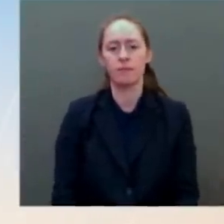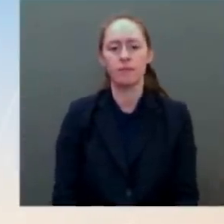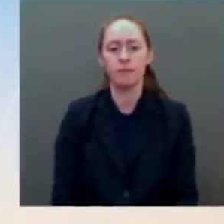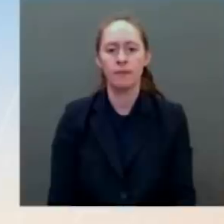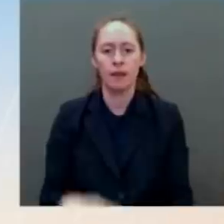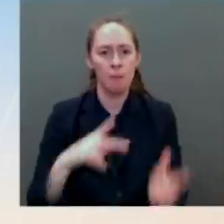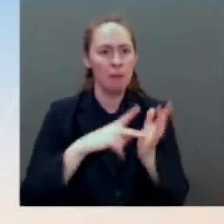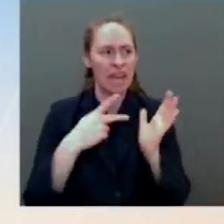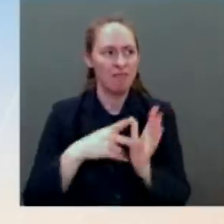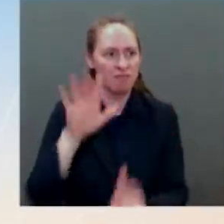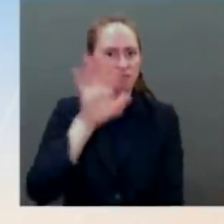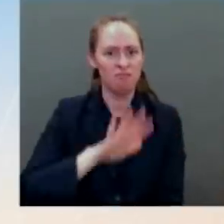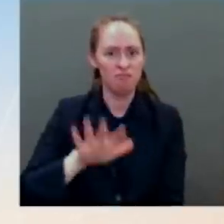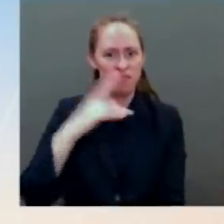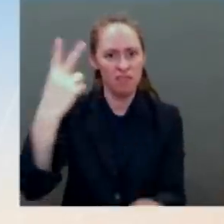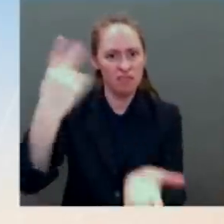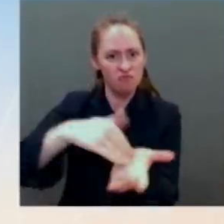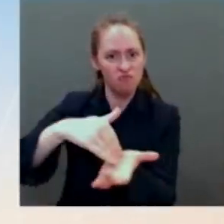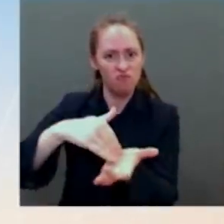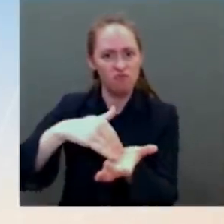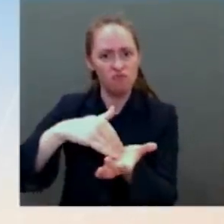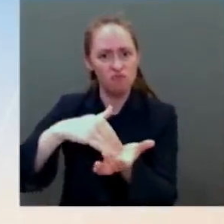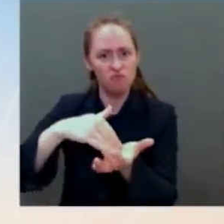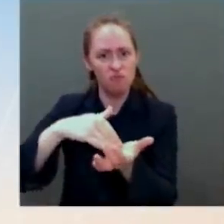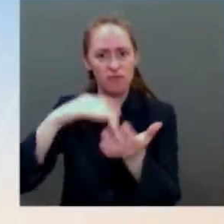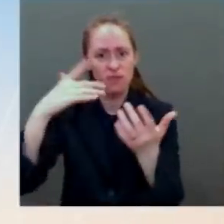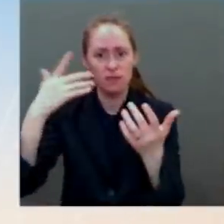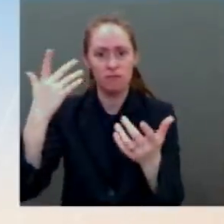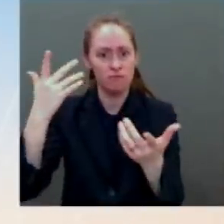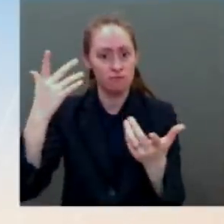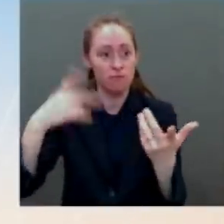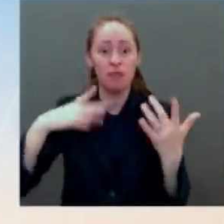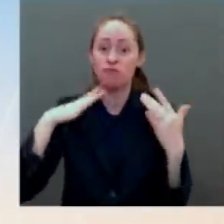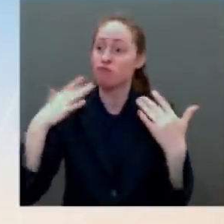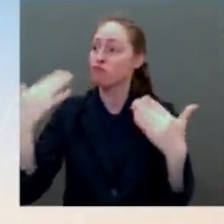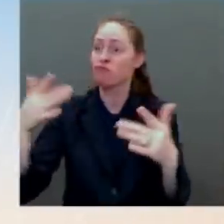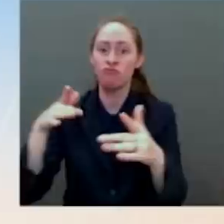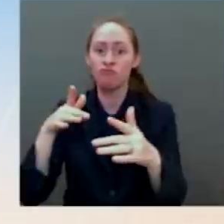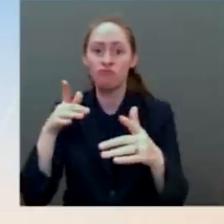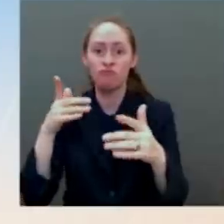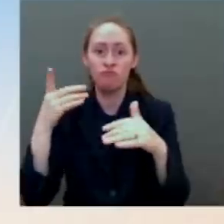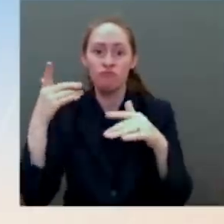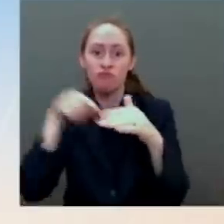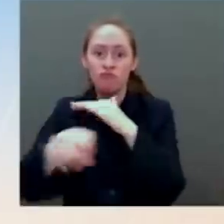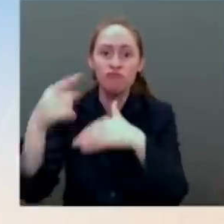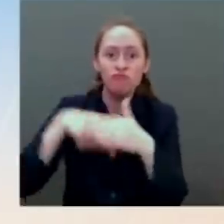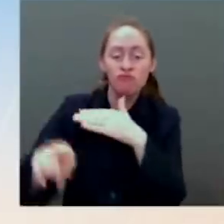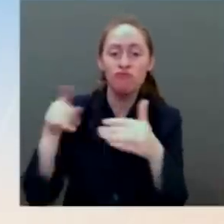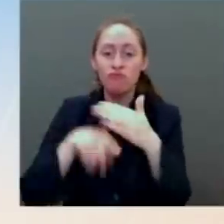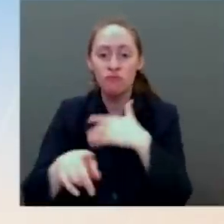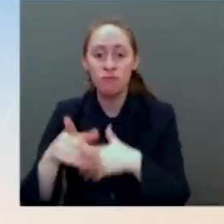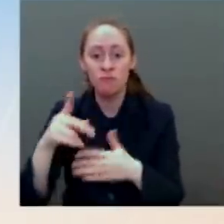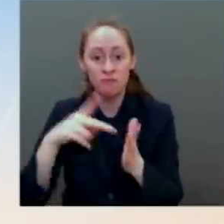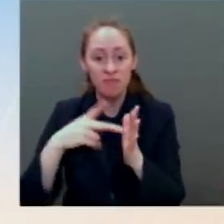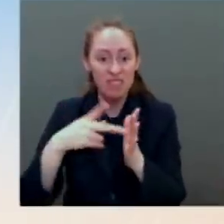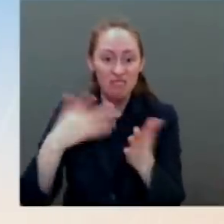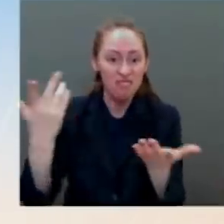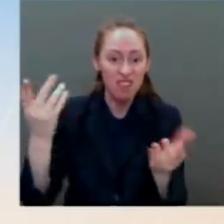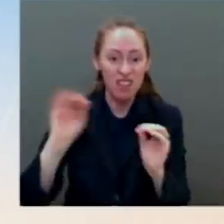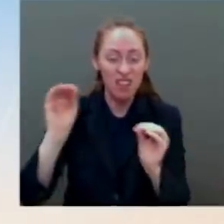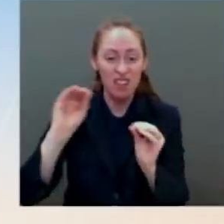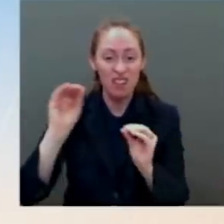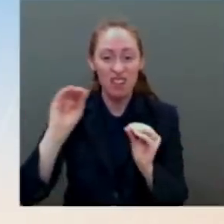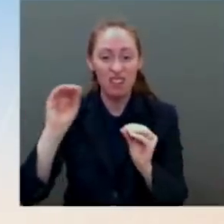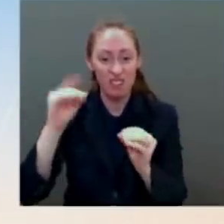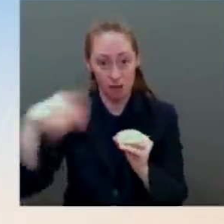of them are on a terror watch list? Here's what we're talking about, encounters we know and of a suspected terrorist attempting to cross the